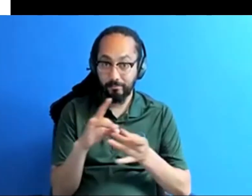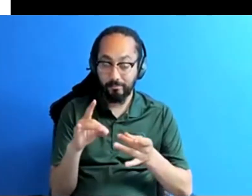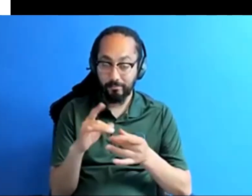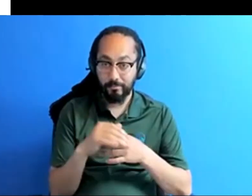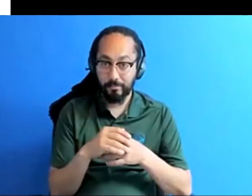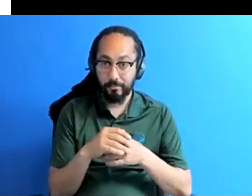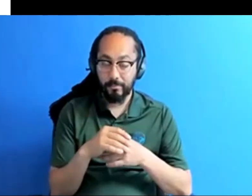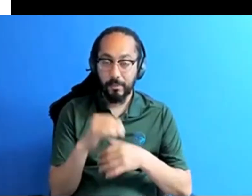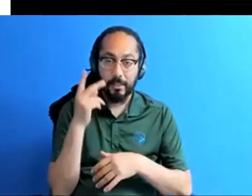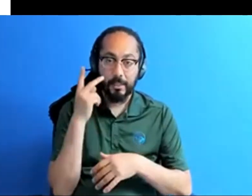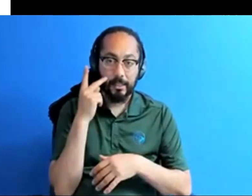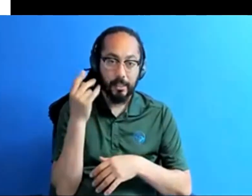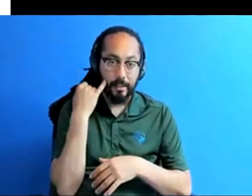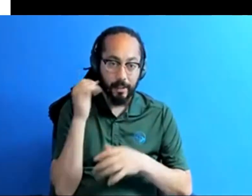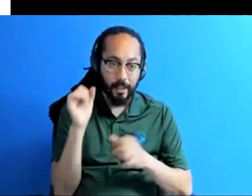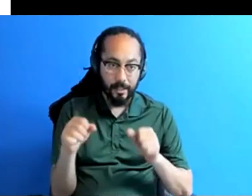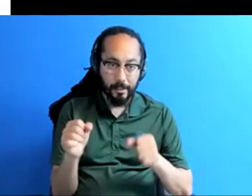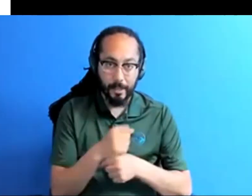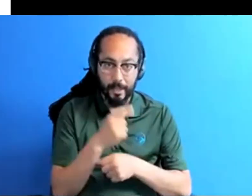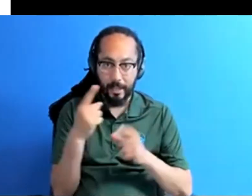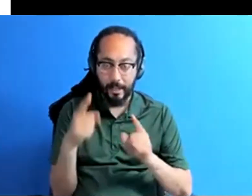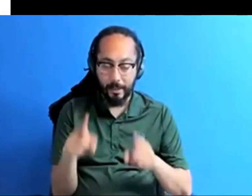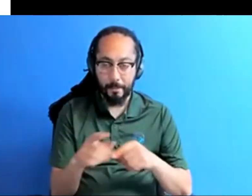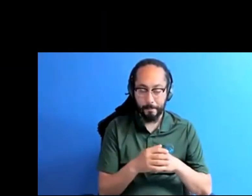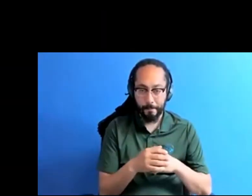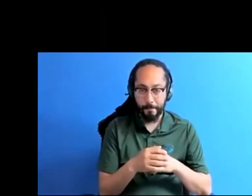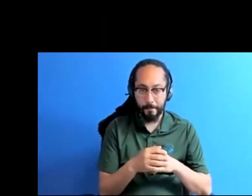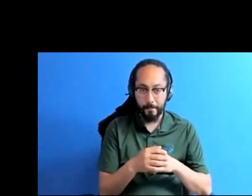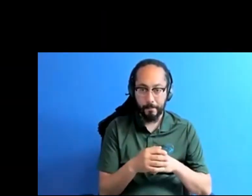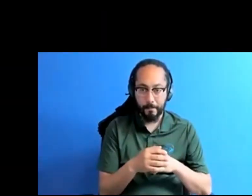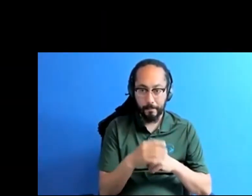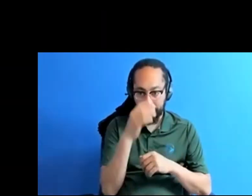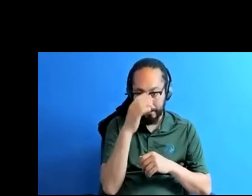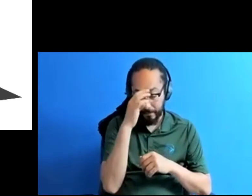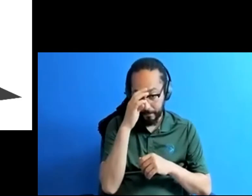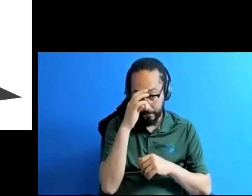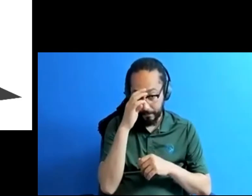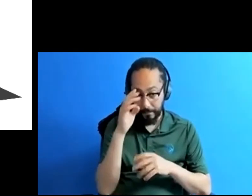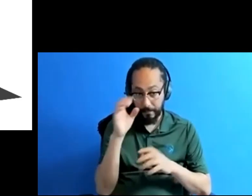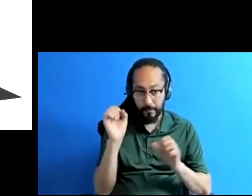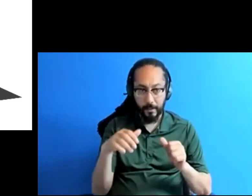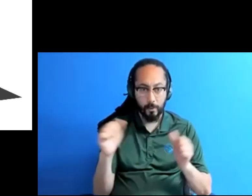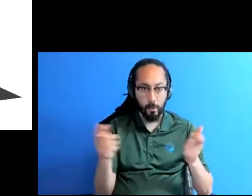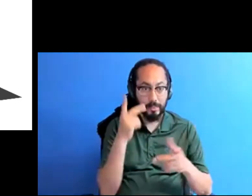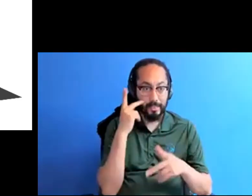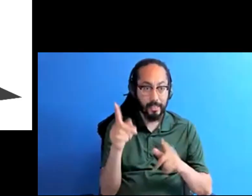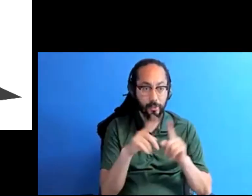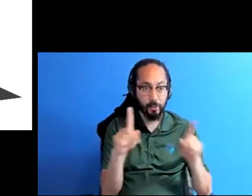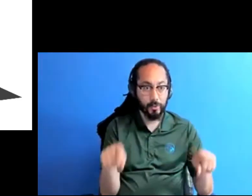see if I can actually make this happen here. Okay. Can everyone see that screen?